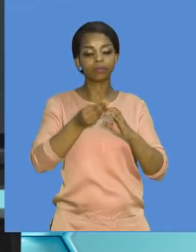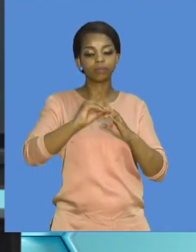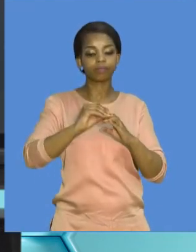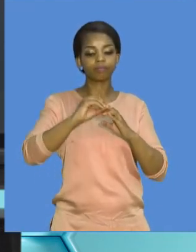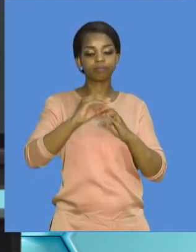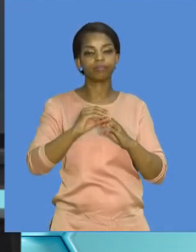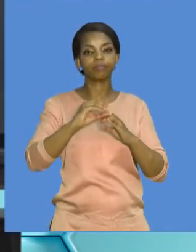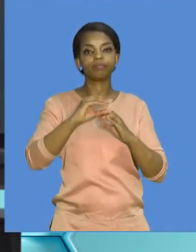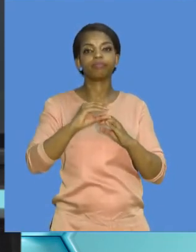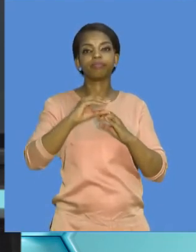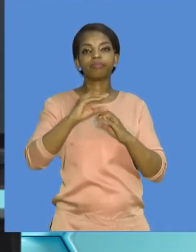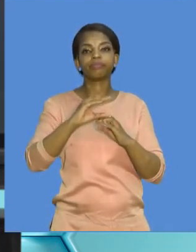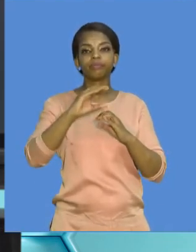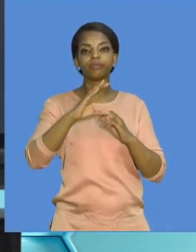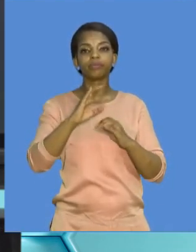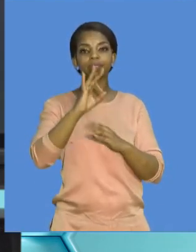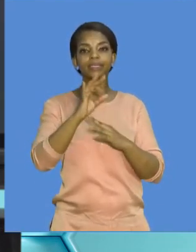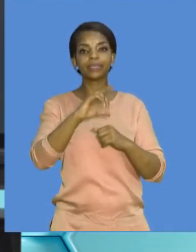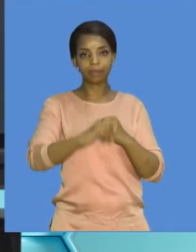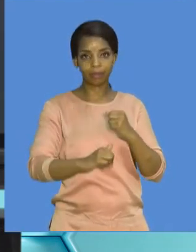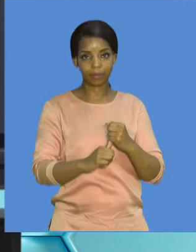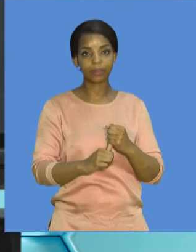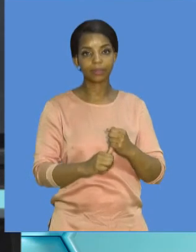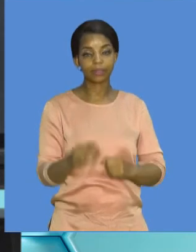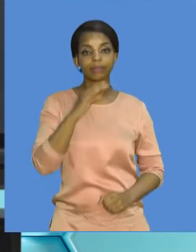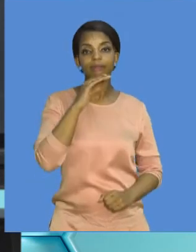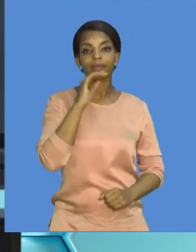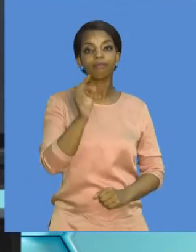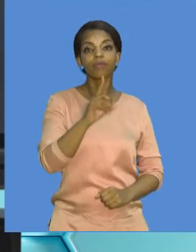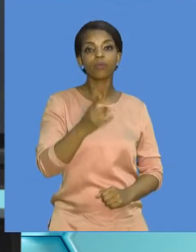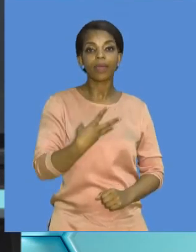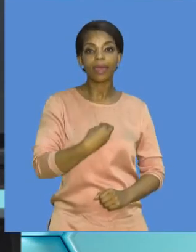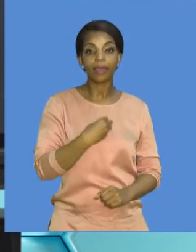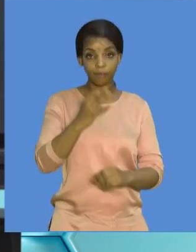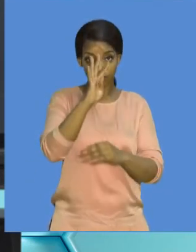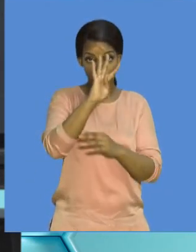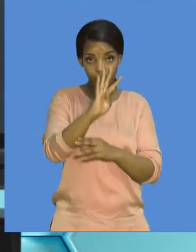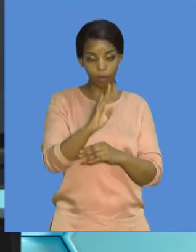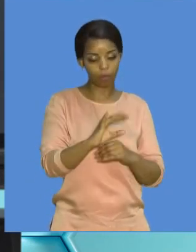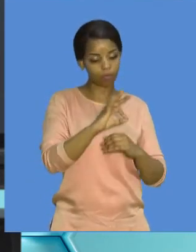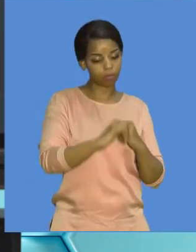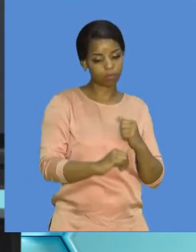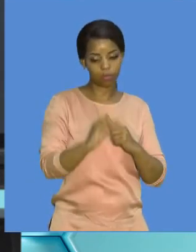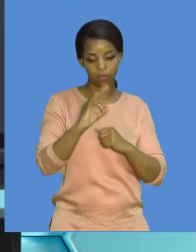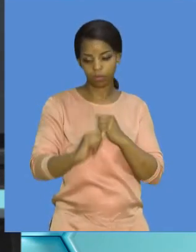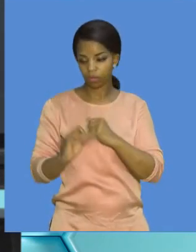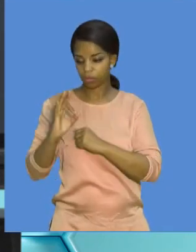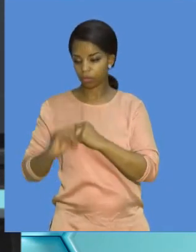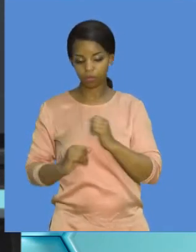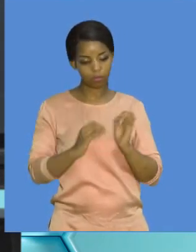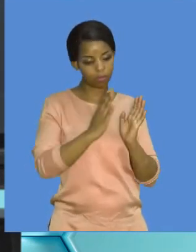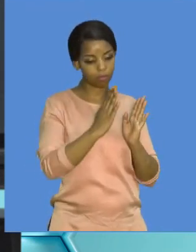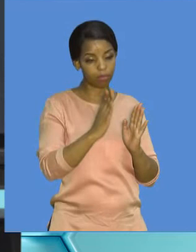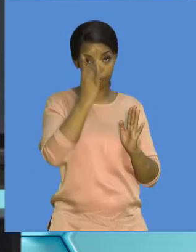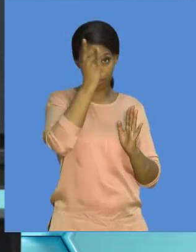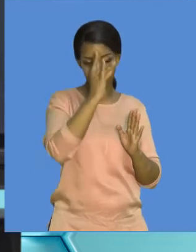months, right, in a year. So that means I have 4 quarters in a year. So at the end of March, at the end of June, at the